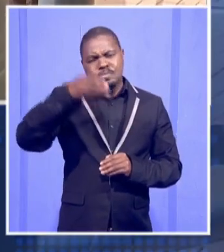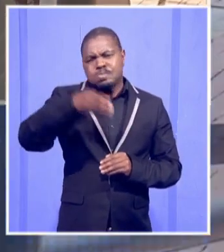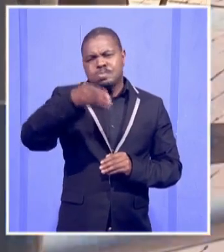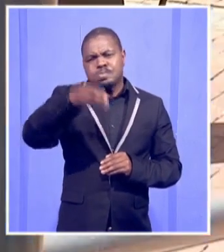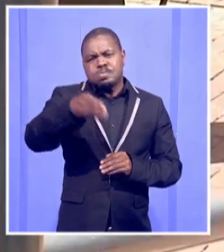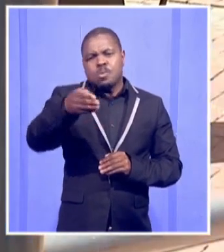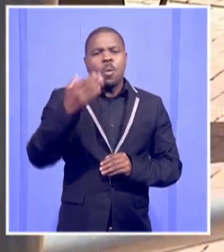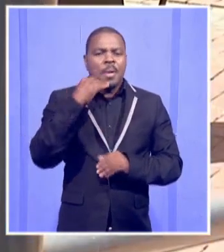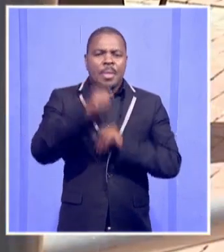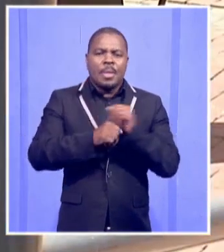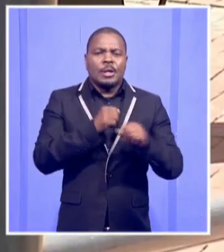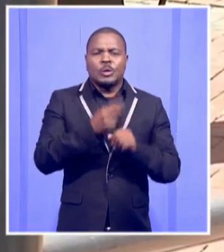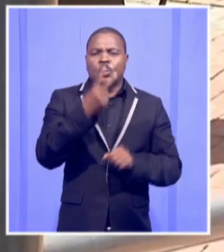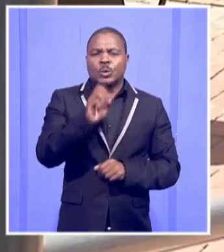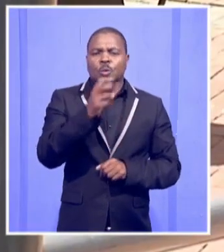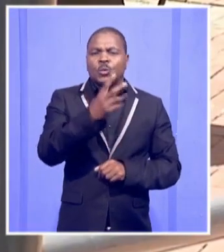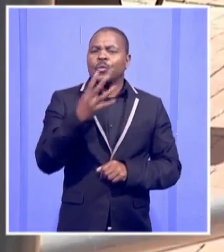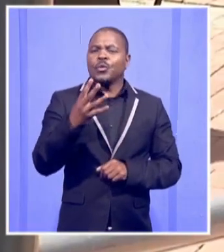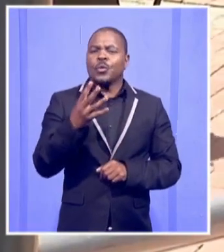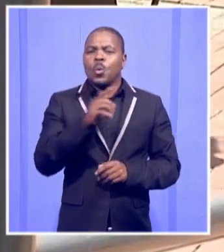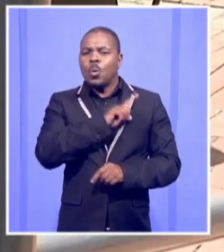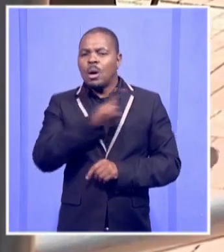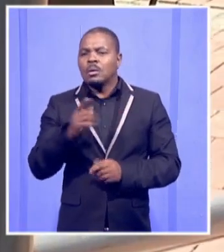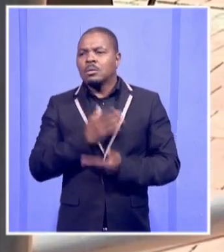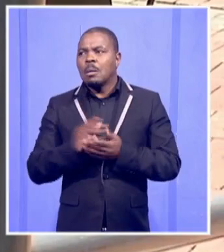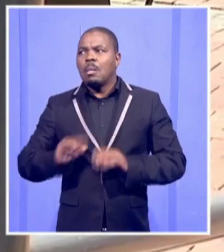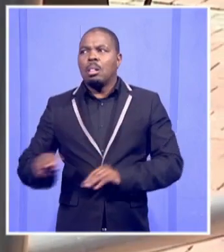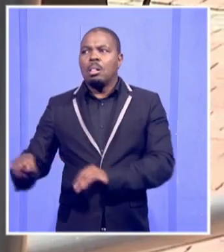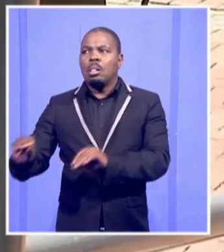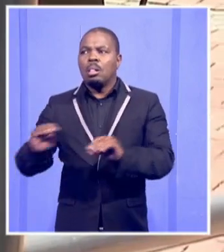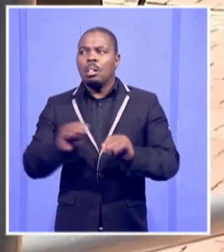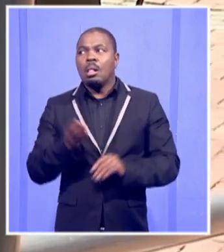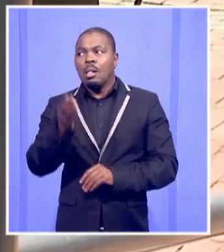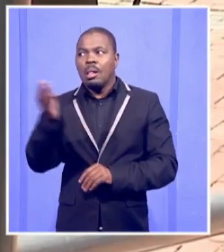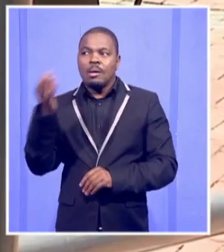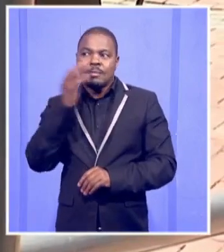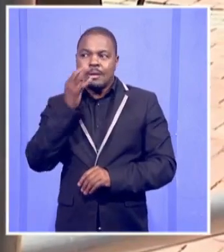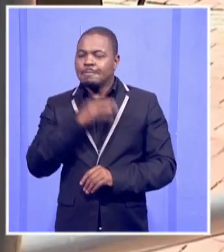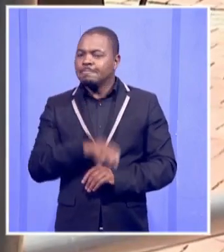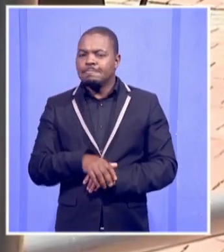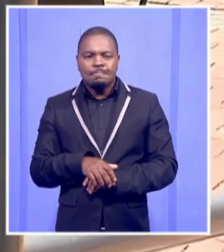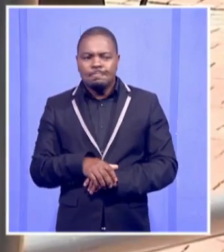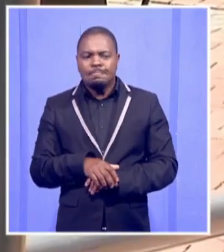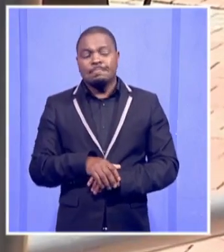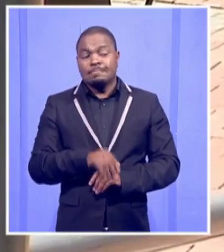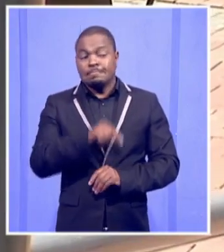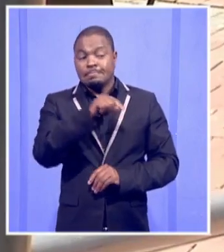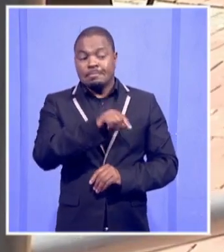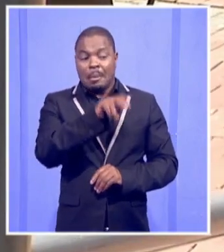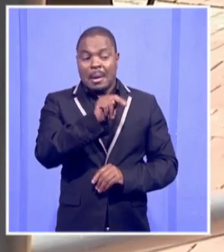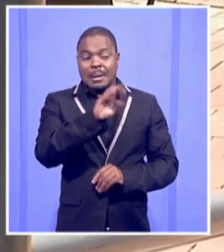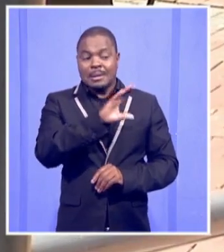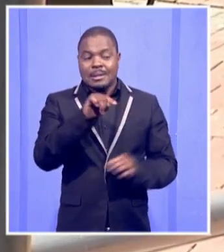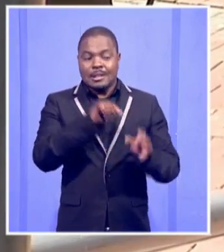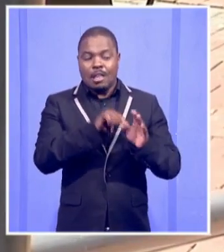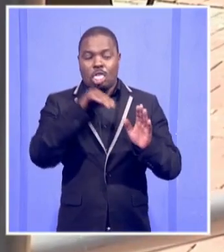come 2024, repelling some of the rumors, saying that they've been hearing rumors that the ANC is dying, the ANC